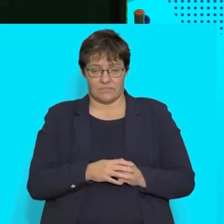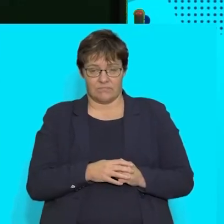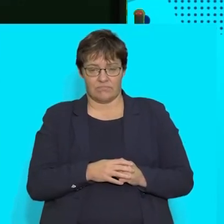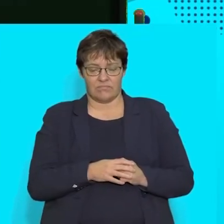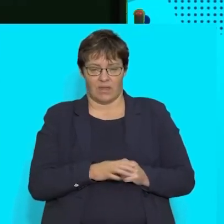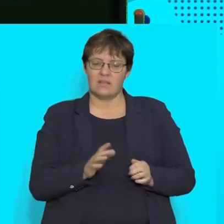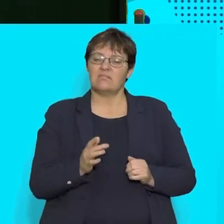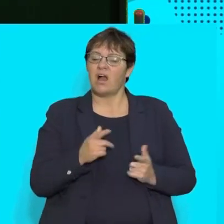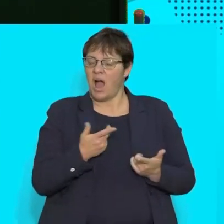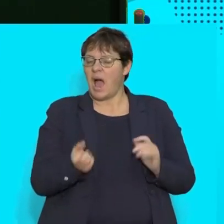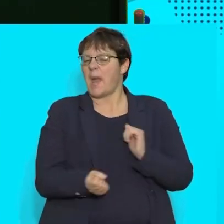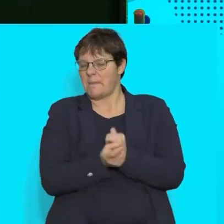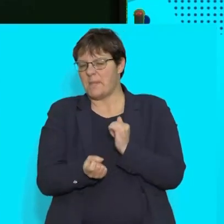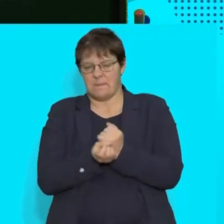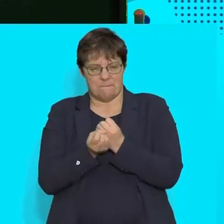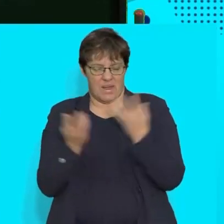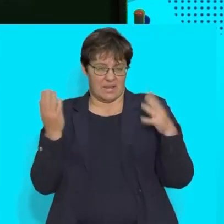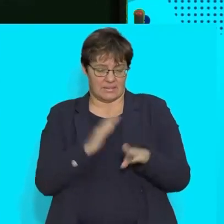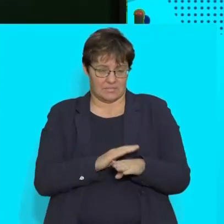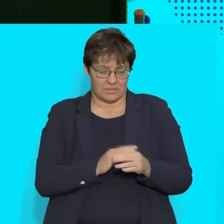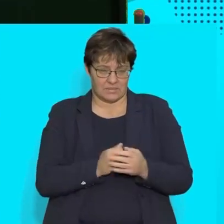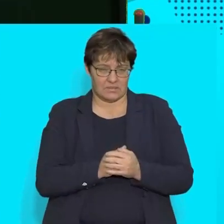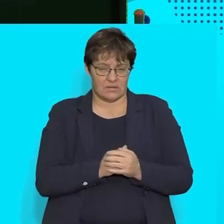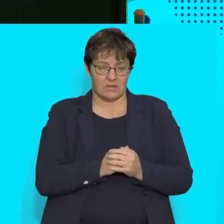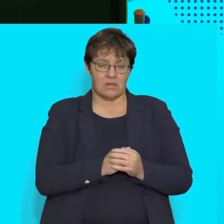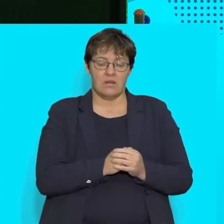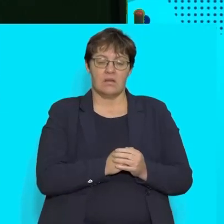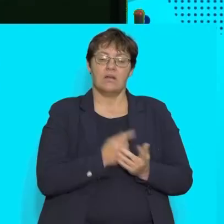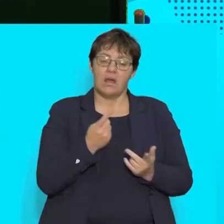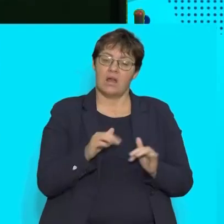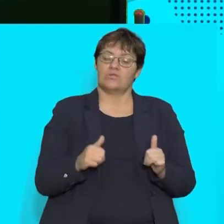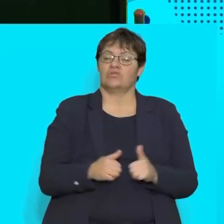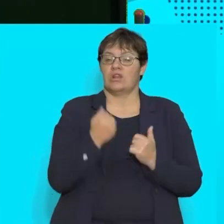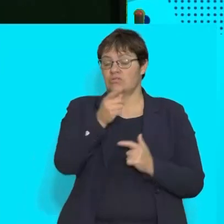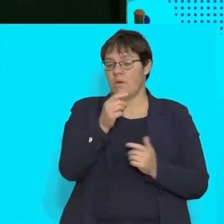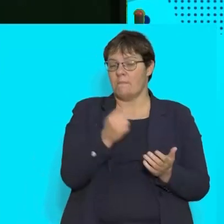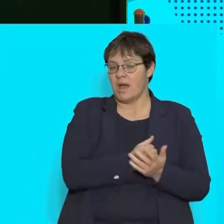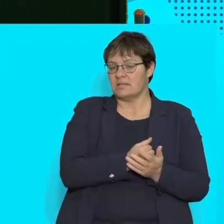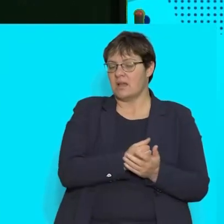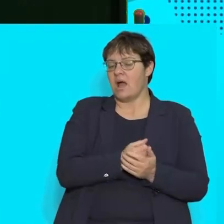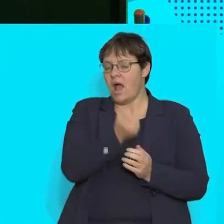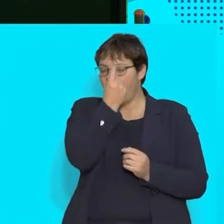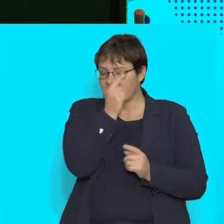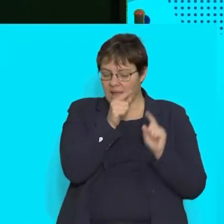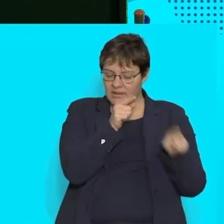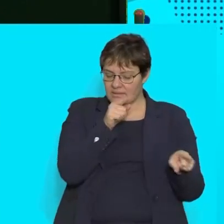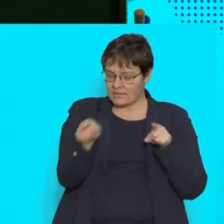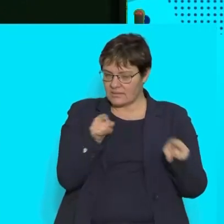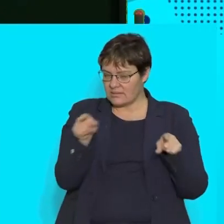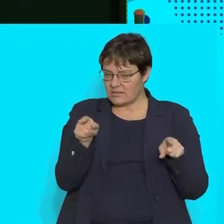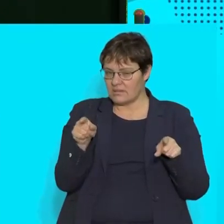a favorite question that often comes up. It is a question that often challenges you on your ability to be able